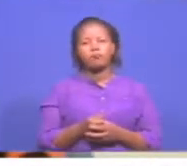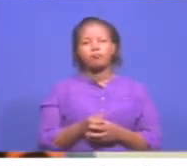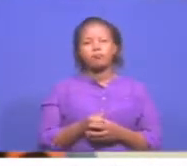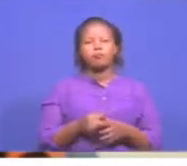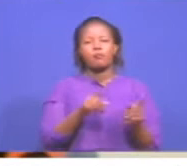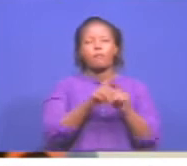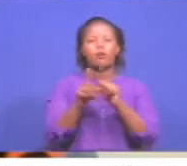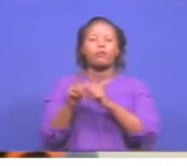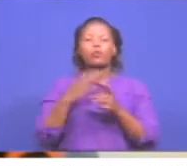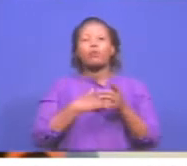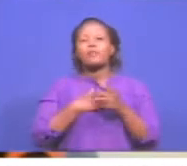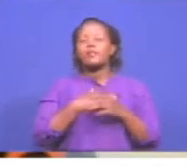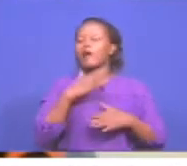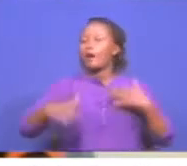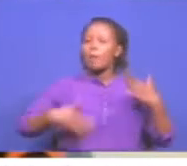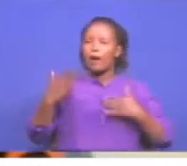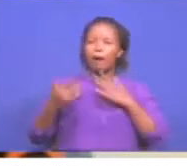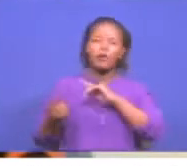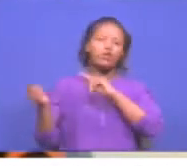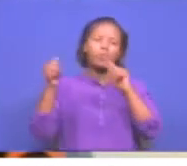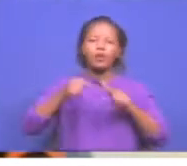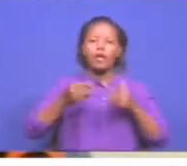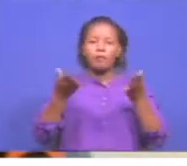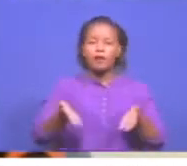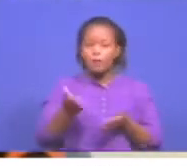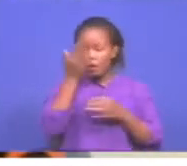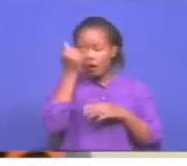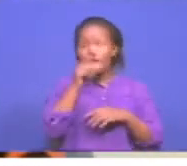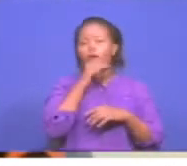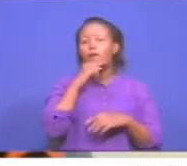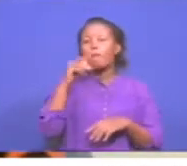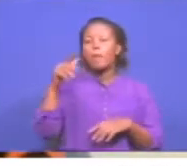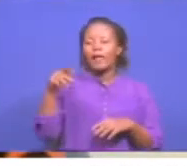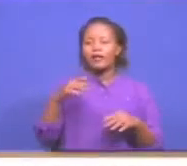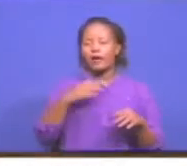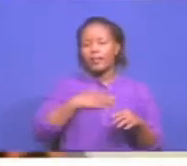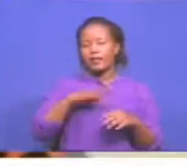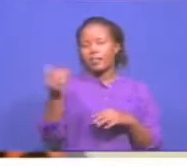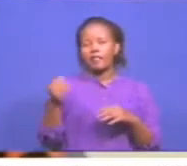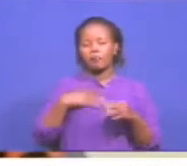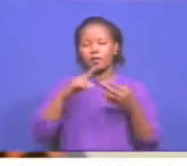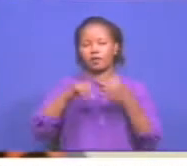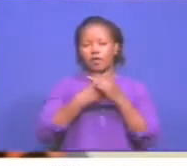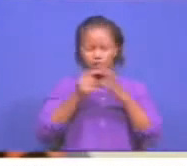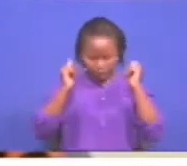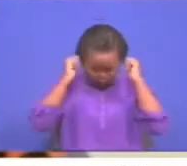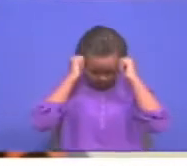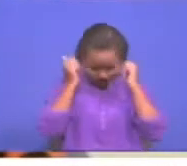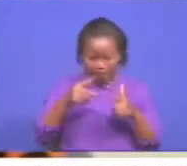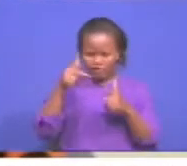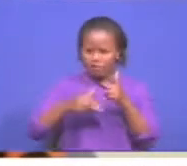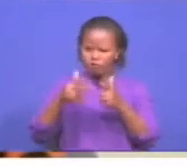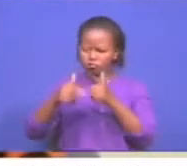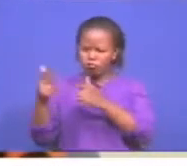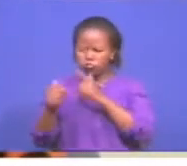I must admit here, and that's why I'm happy to be here, that Philip and Joe Kadhi did get me started in my career as an editor. The skills, the knowledge,